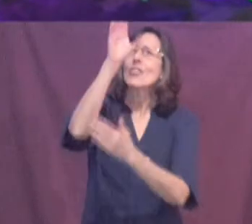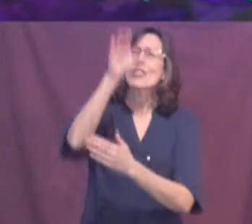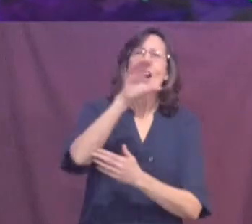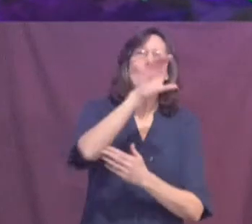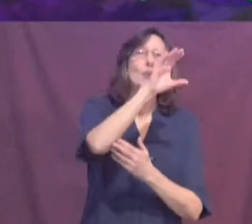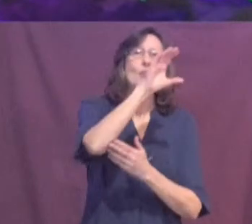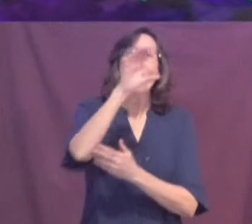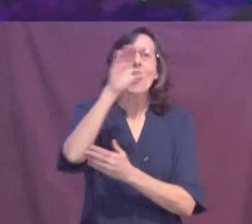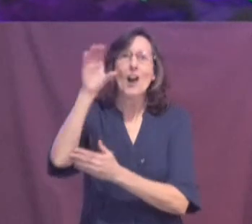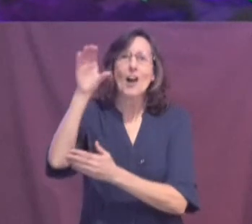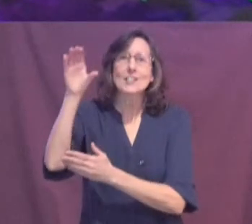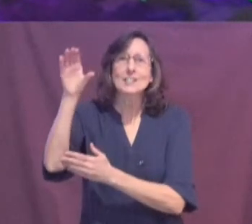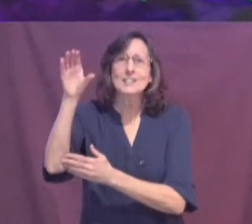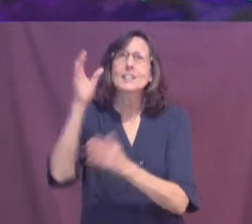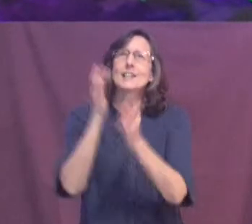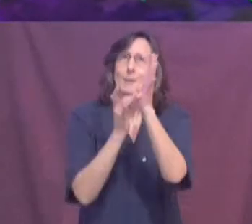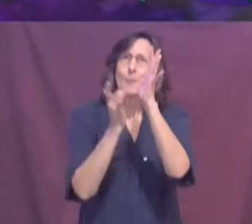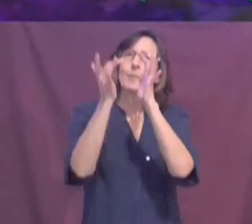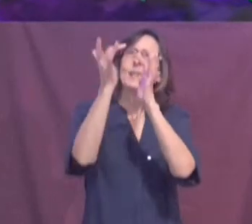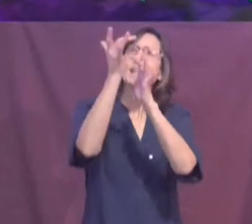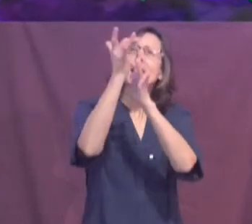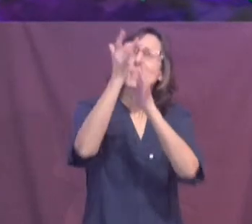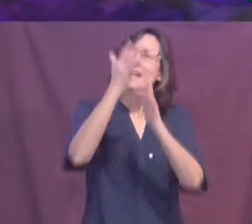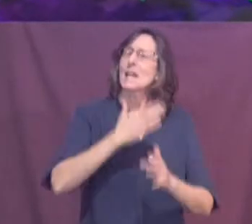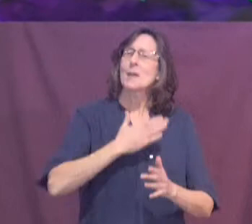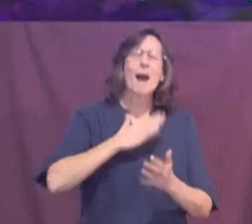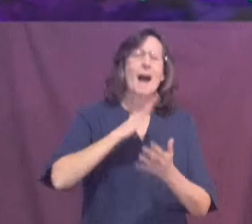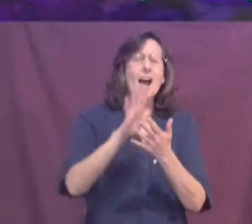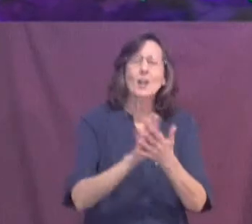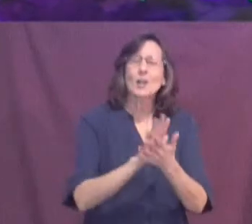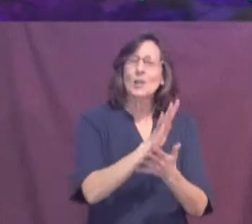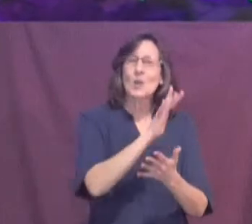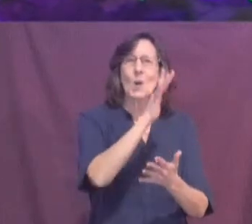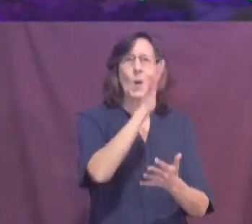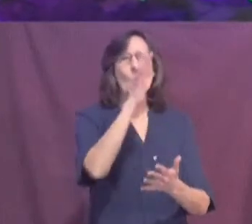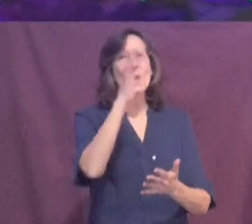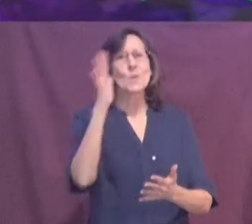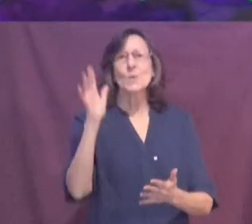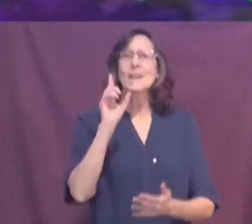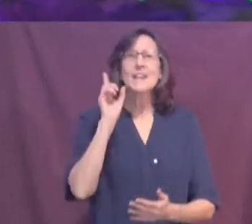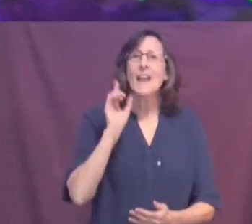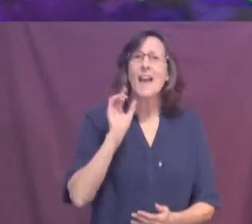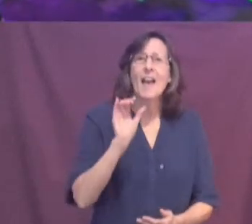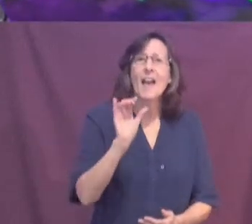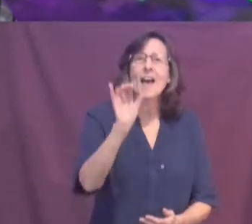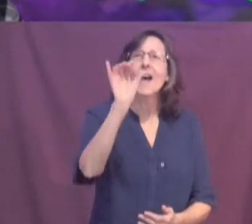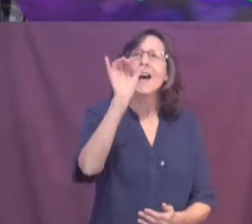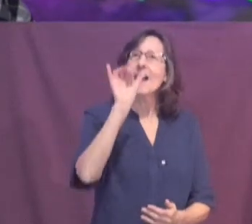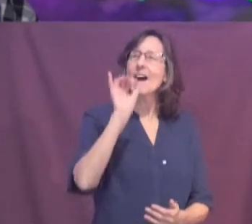In the cross, be my glory